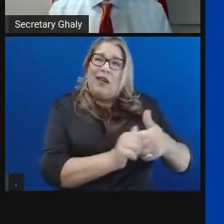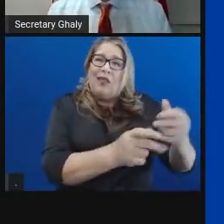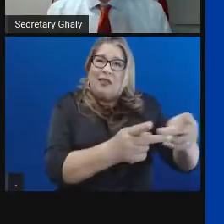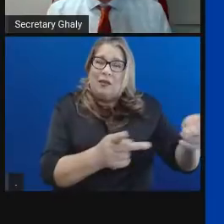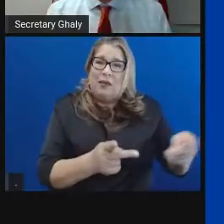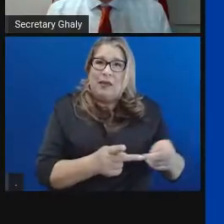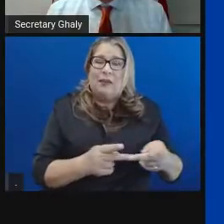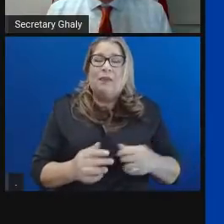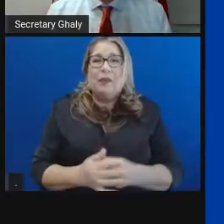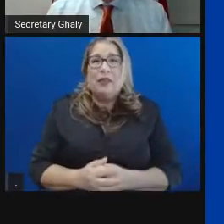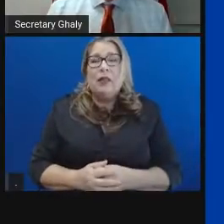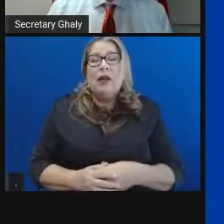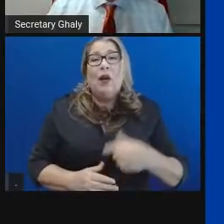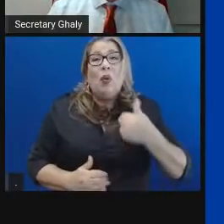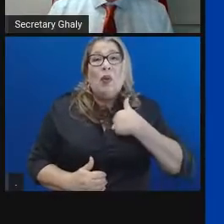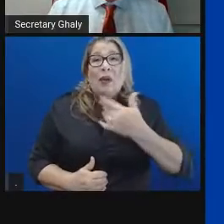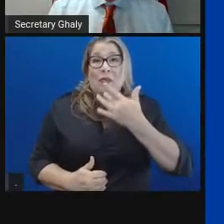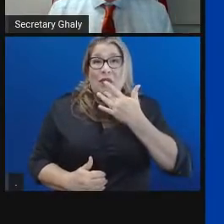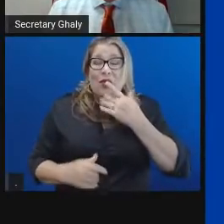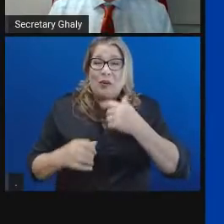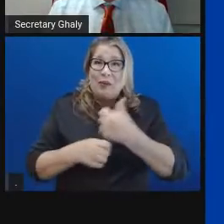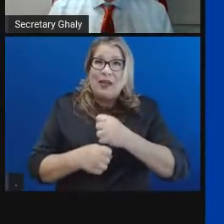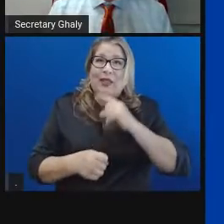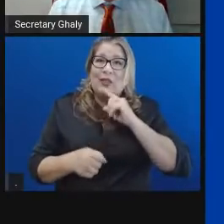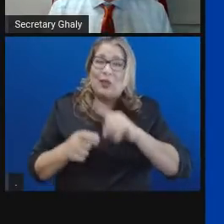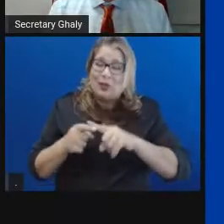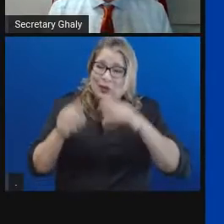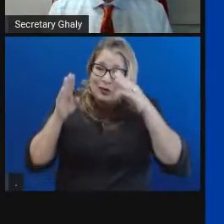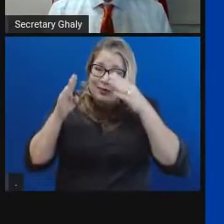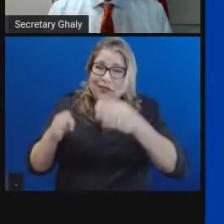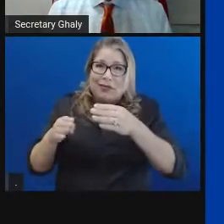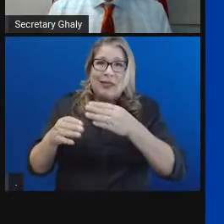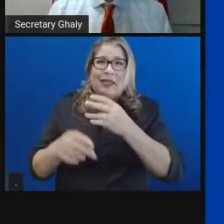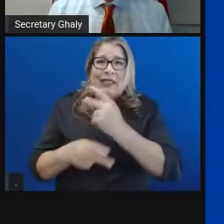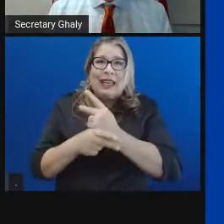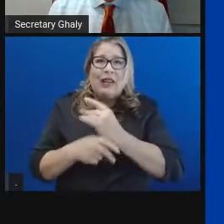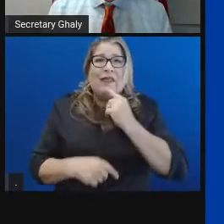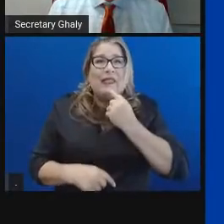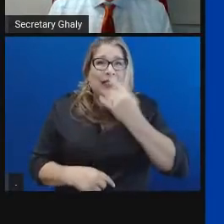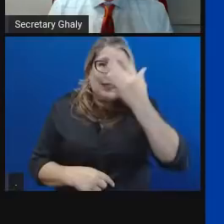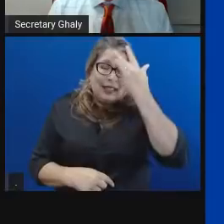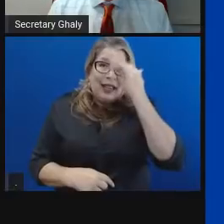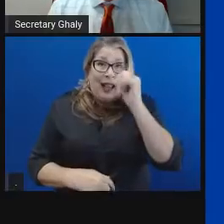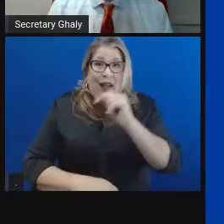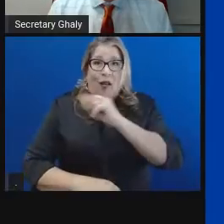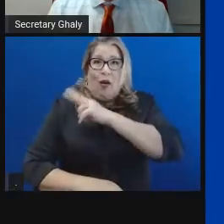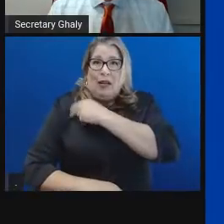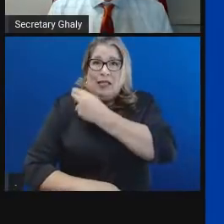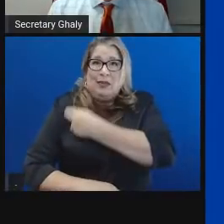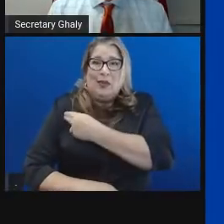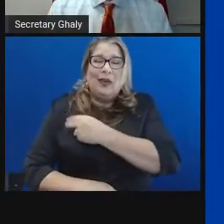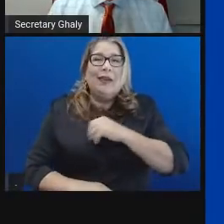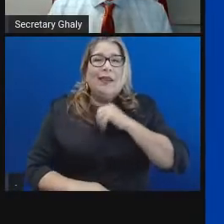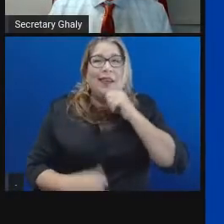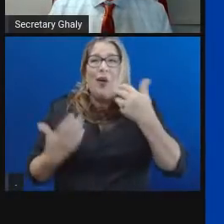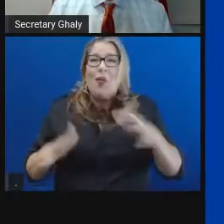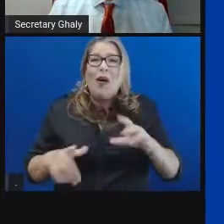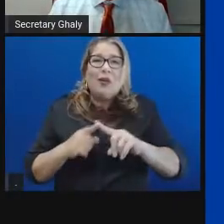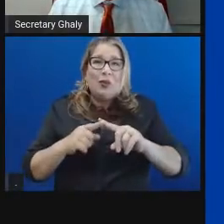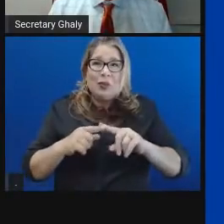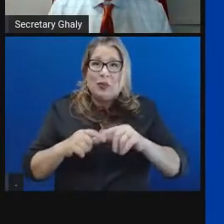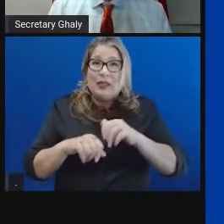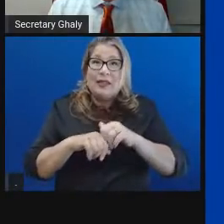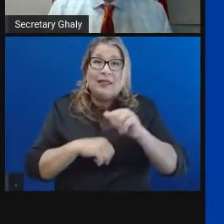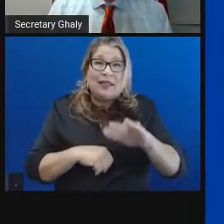capacity, let's say at a fairground or a non-health campus area. That's pretty clearly obvious why. The ability to have